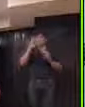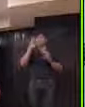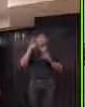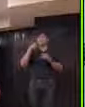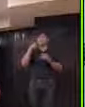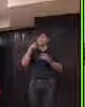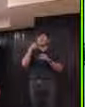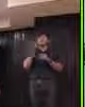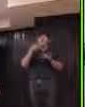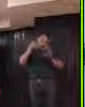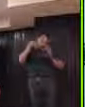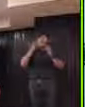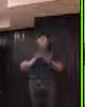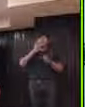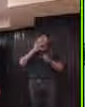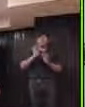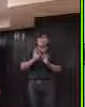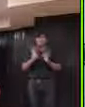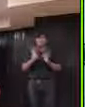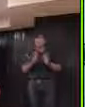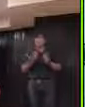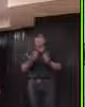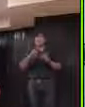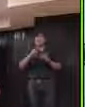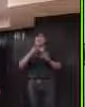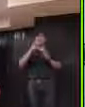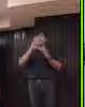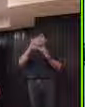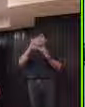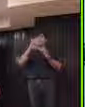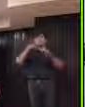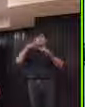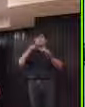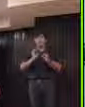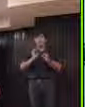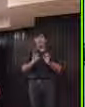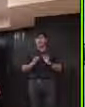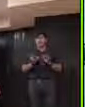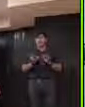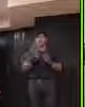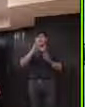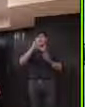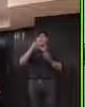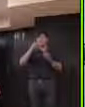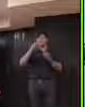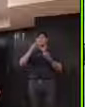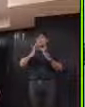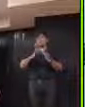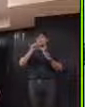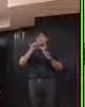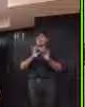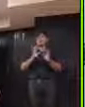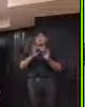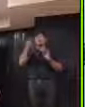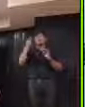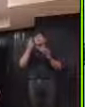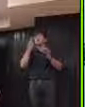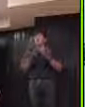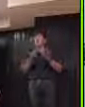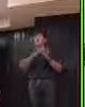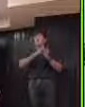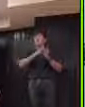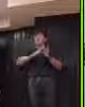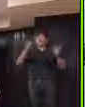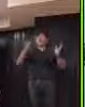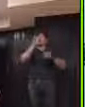was entirely necessary. Article 370 became necessary. Article 370, yes, became necessary because a large portion